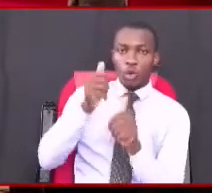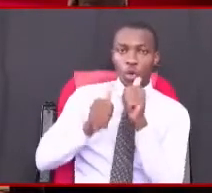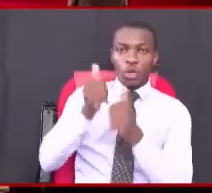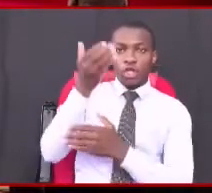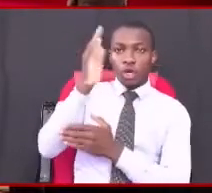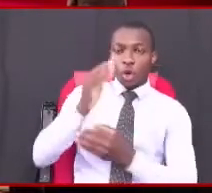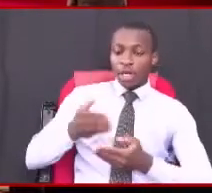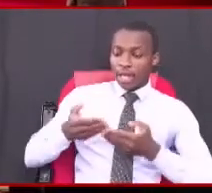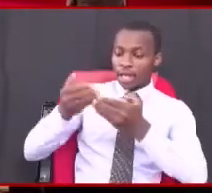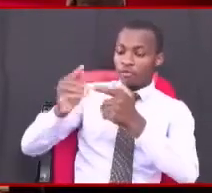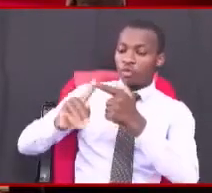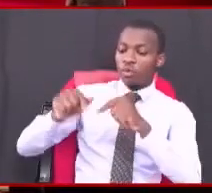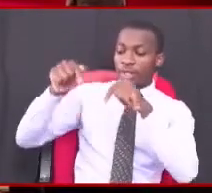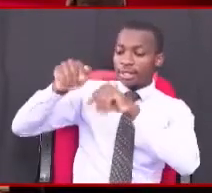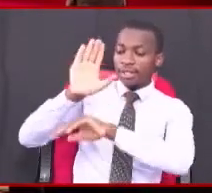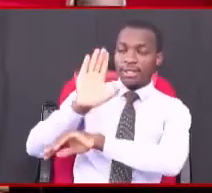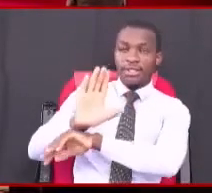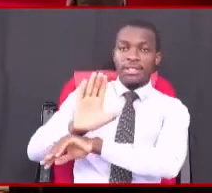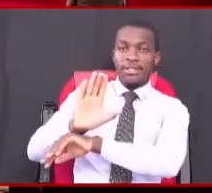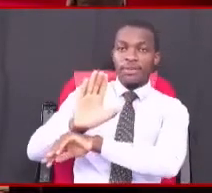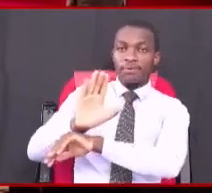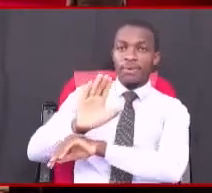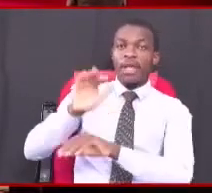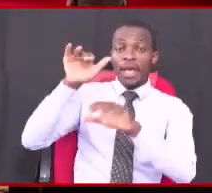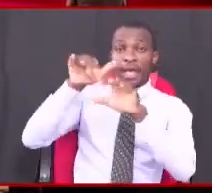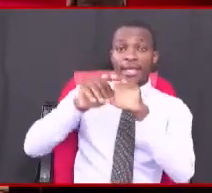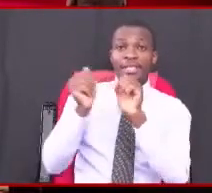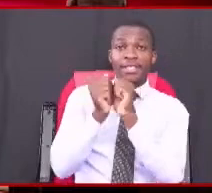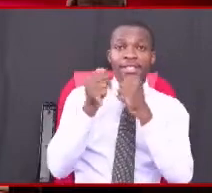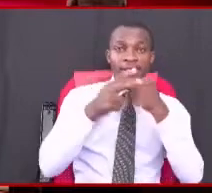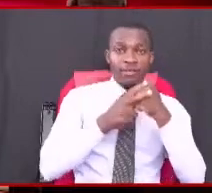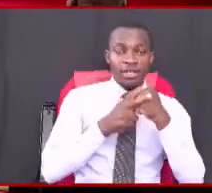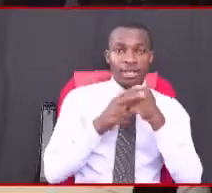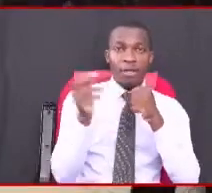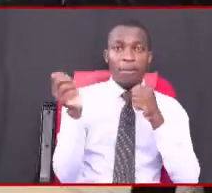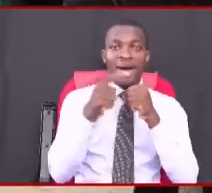Milimani. On the 17th of April,